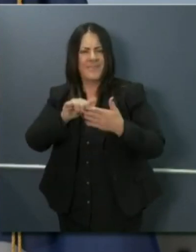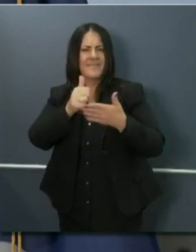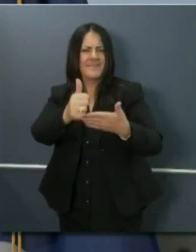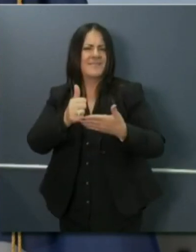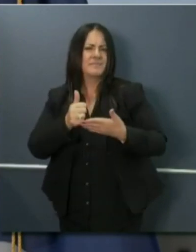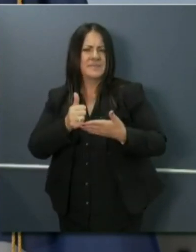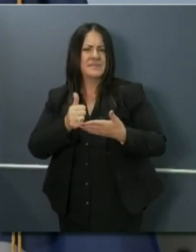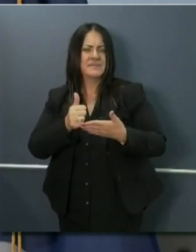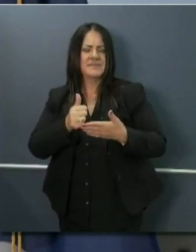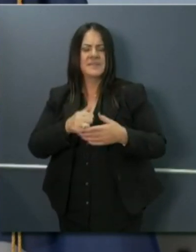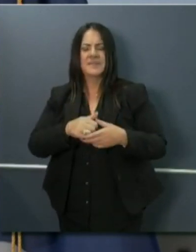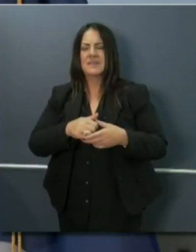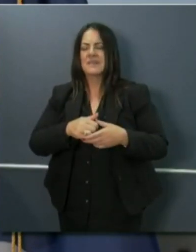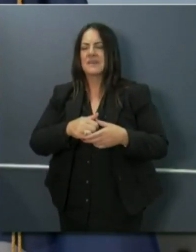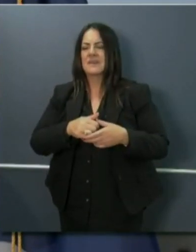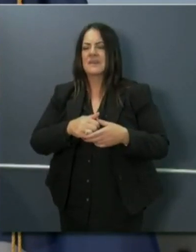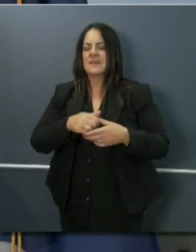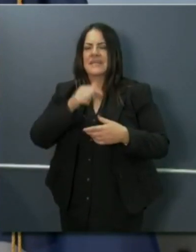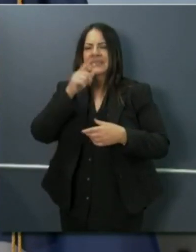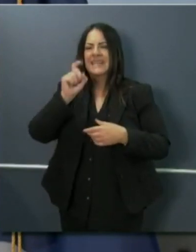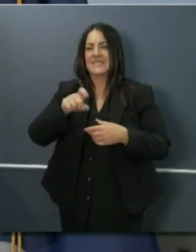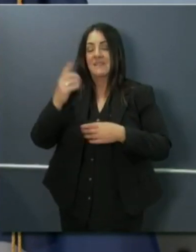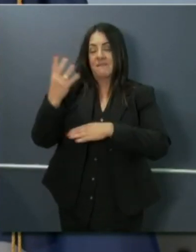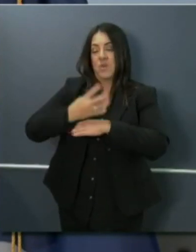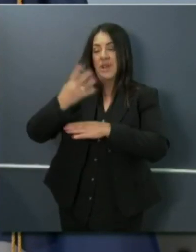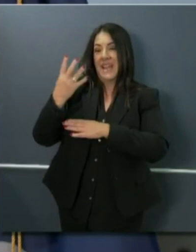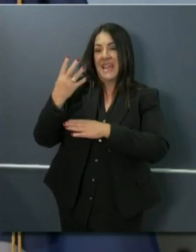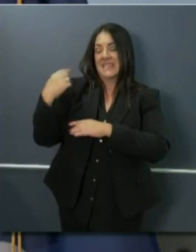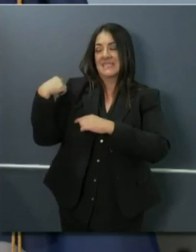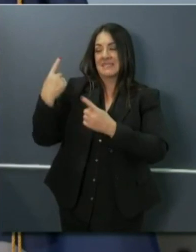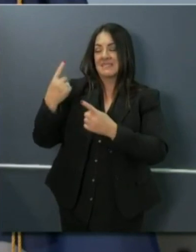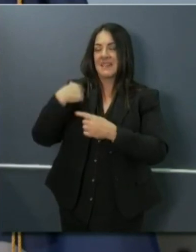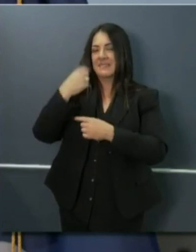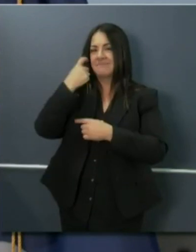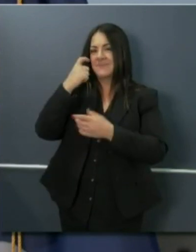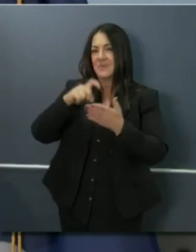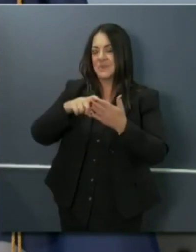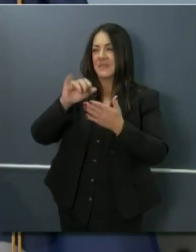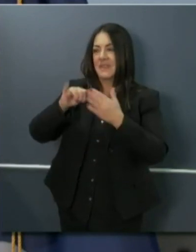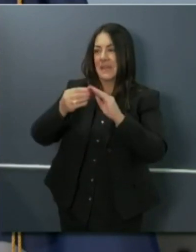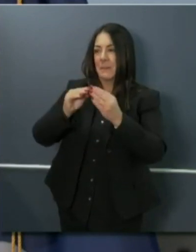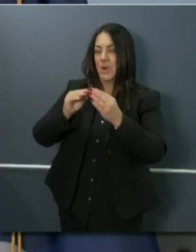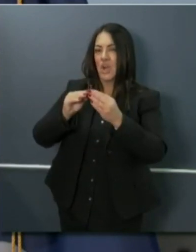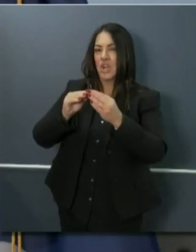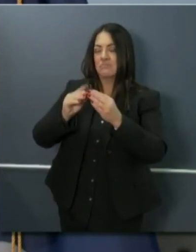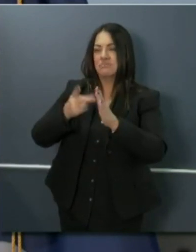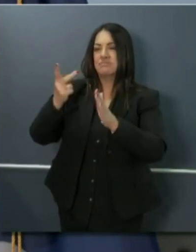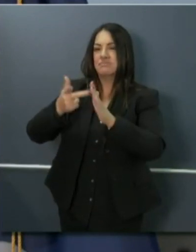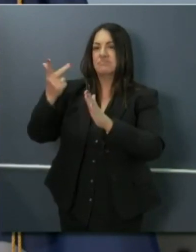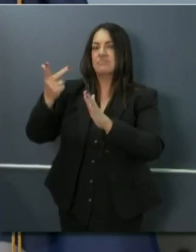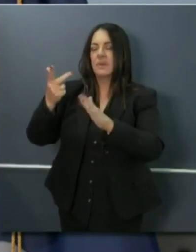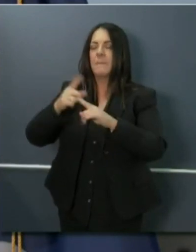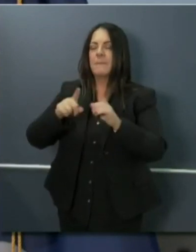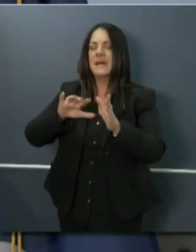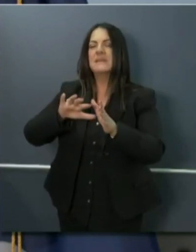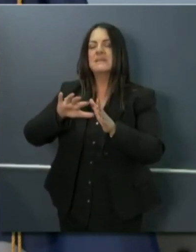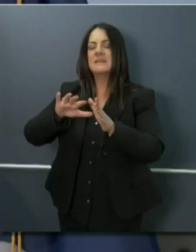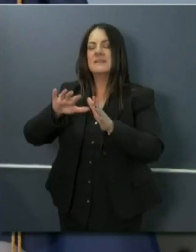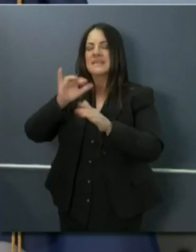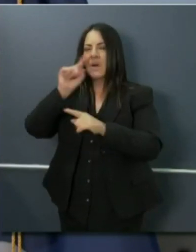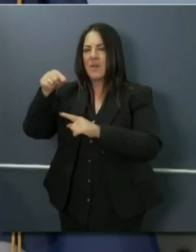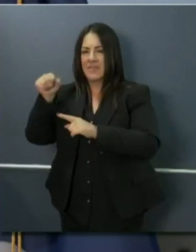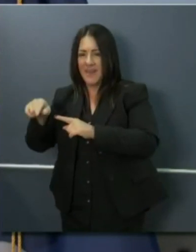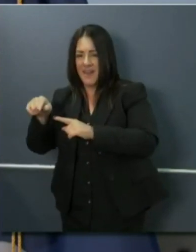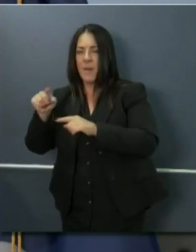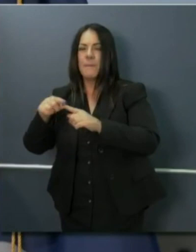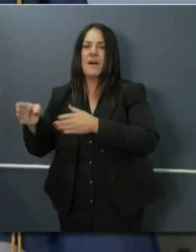not just those 4-day period that I gave you as a snapshot. I can just say this without getting into the specifics and showing